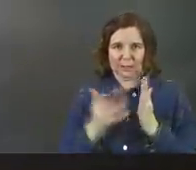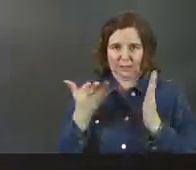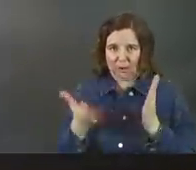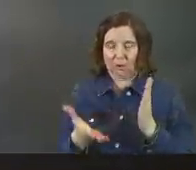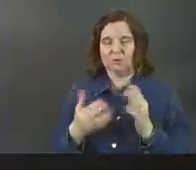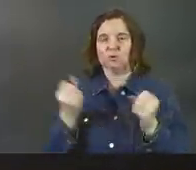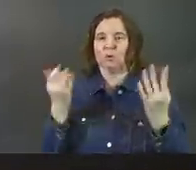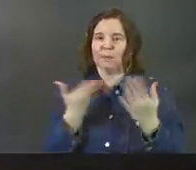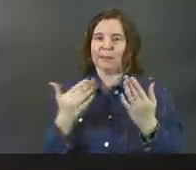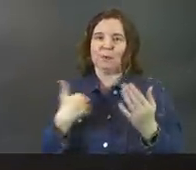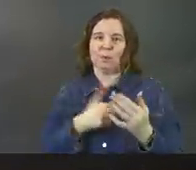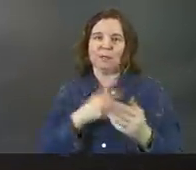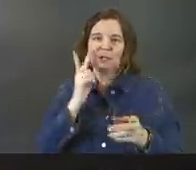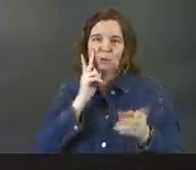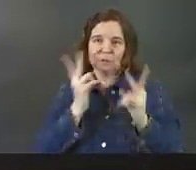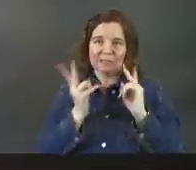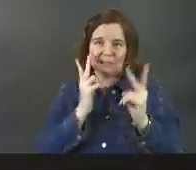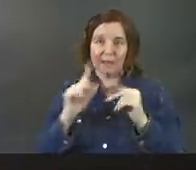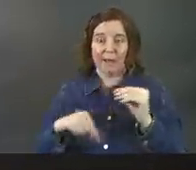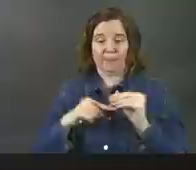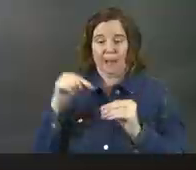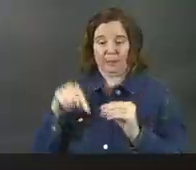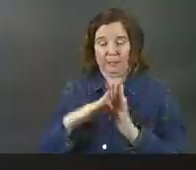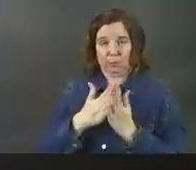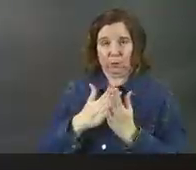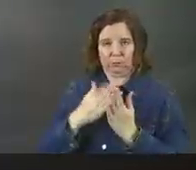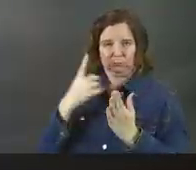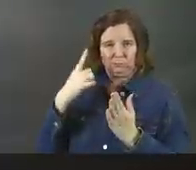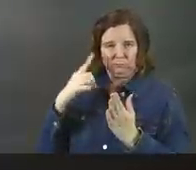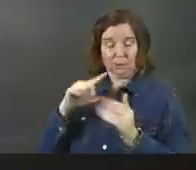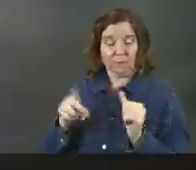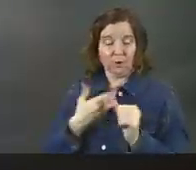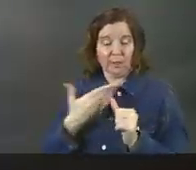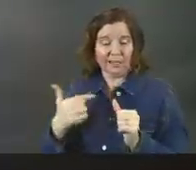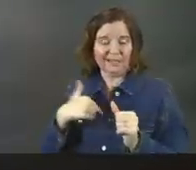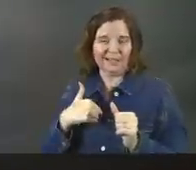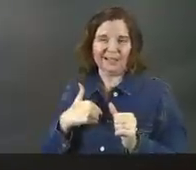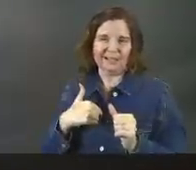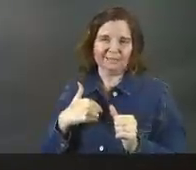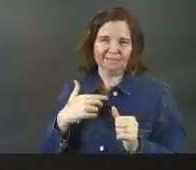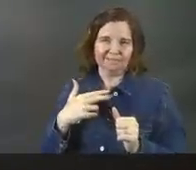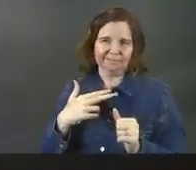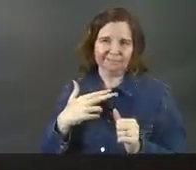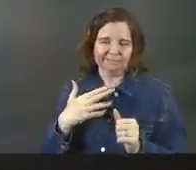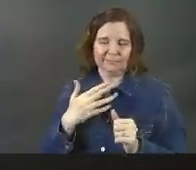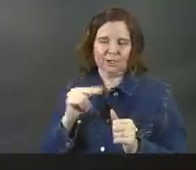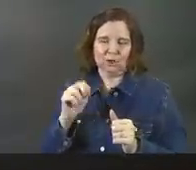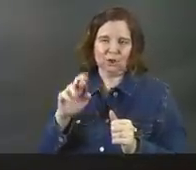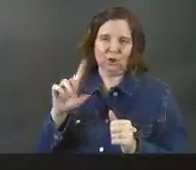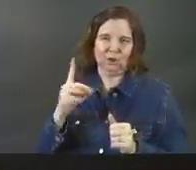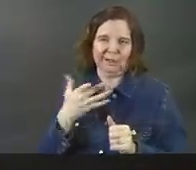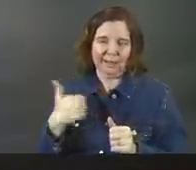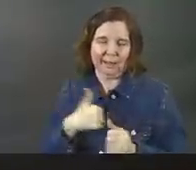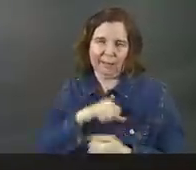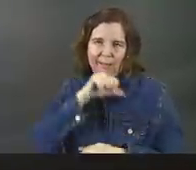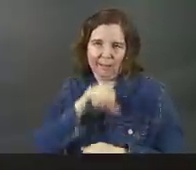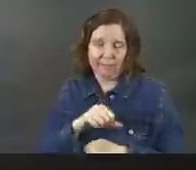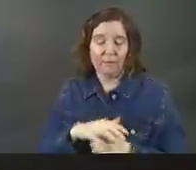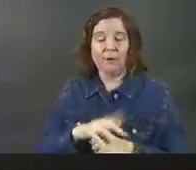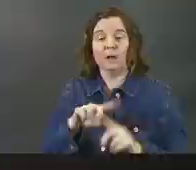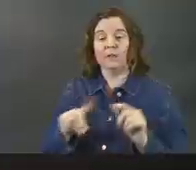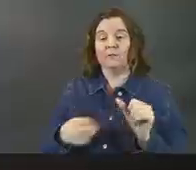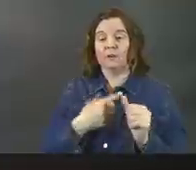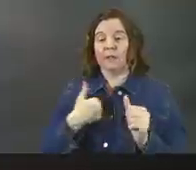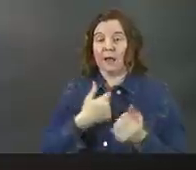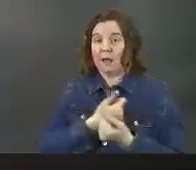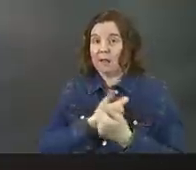there. So many things that we need to see about this book. The first thing that, this is just like a nerdy thing that I love, so if you're with me, you're with me. But the